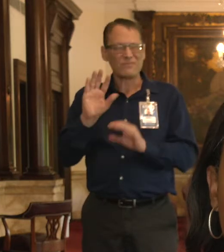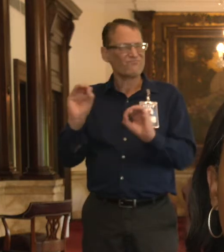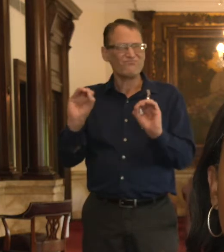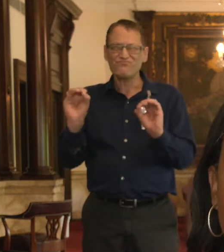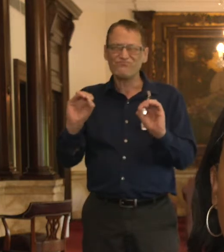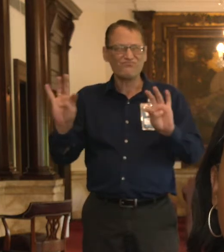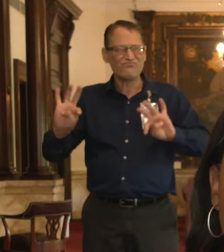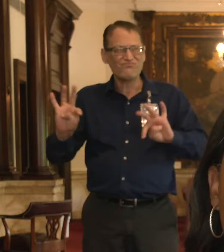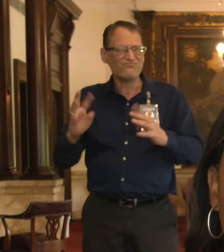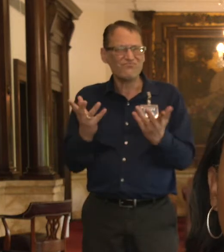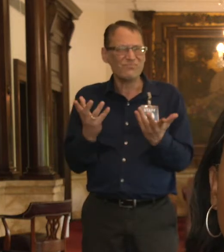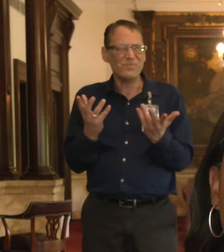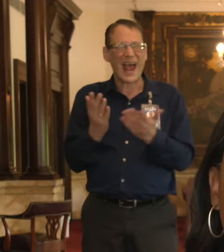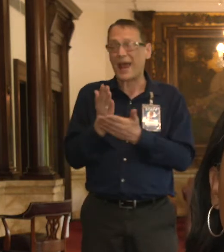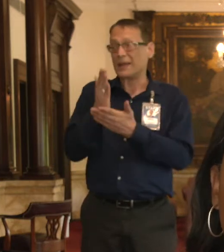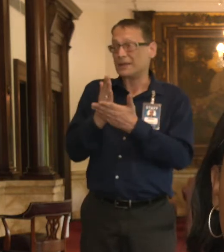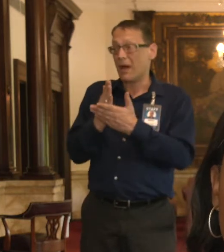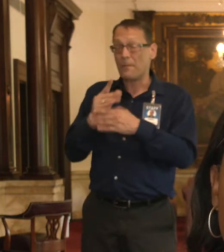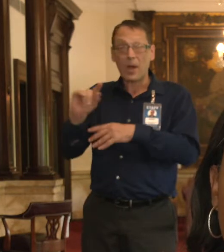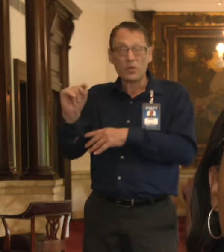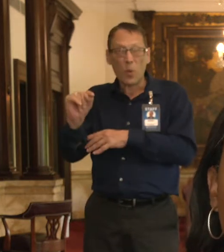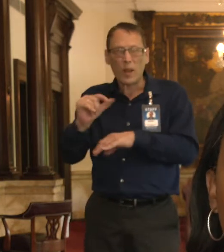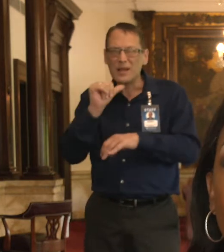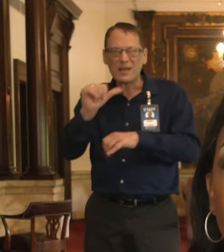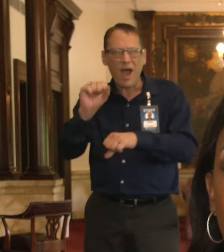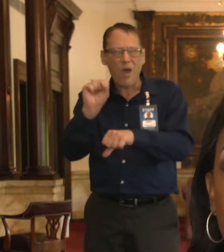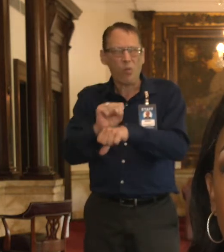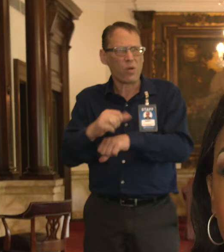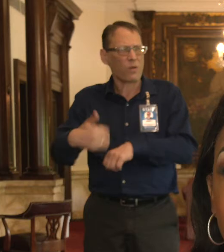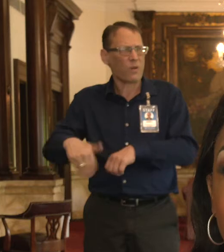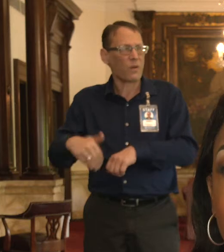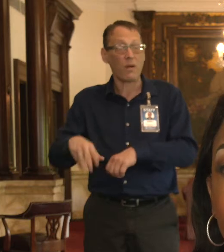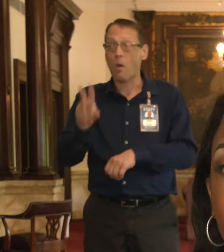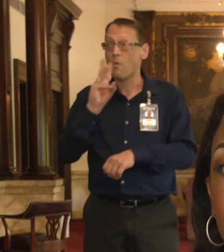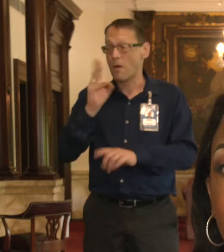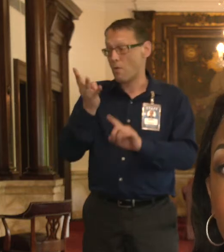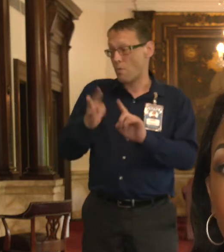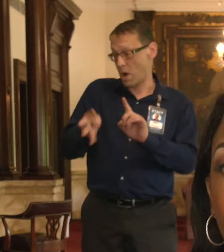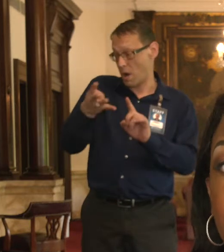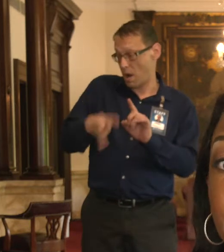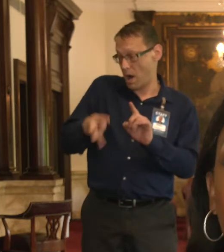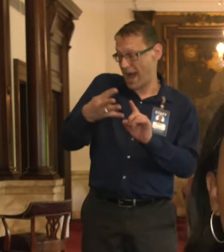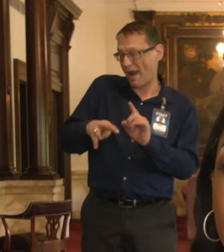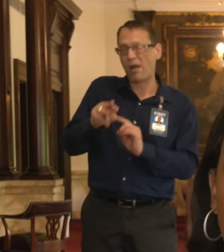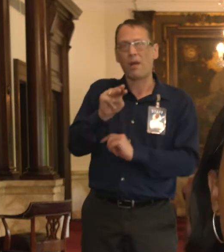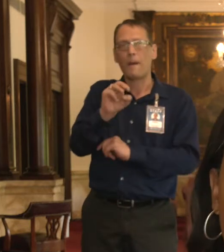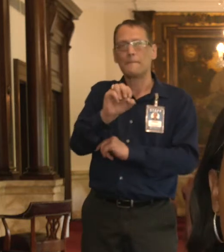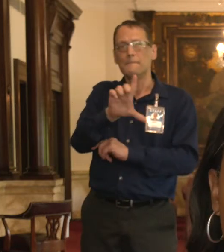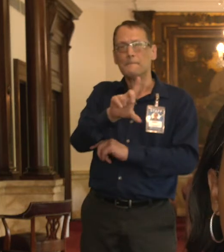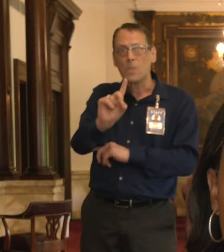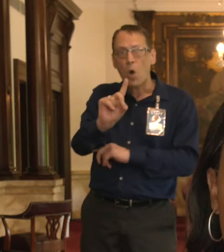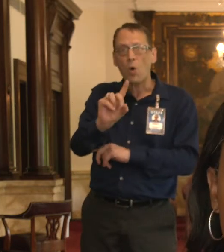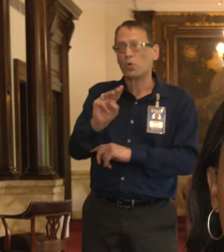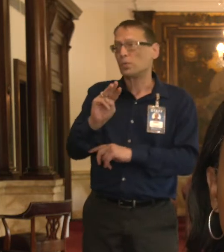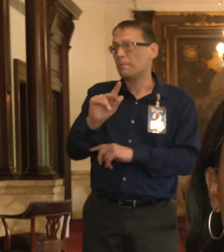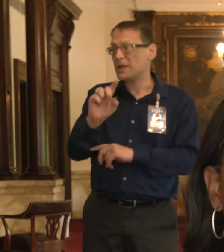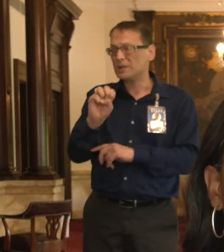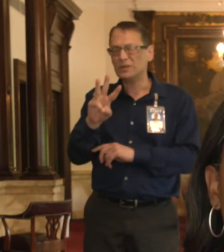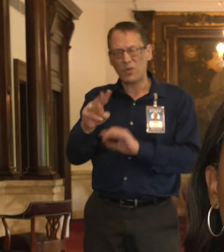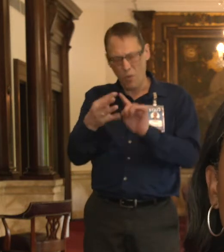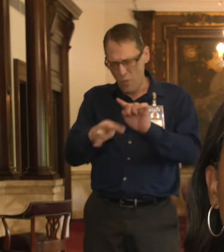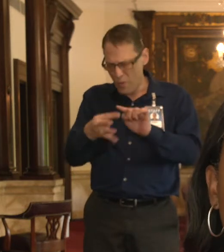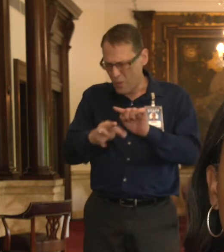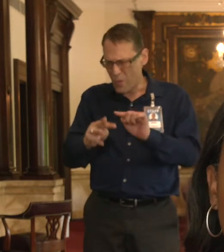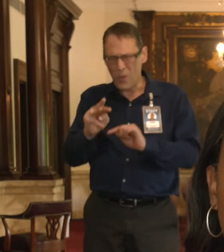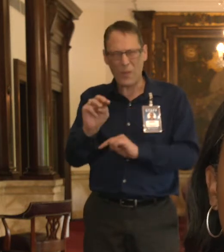things. Some didn't have functioning toilets. If the water was running, they said it was mold and mildew coming out of the faucet.